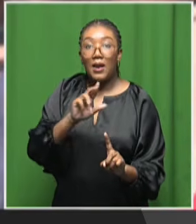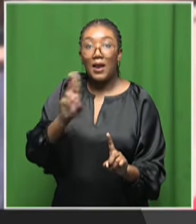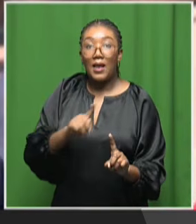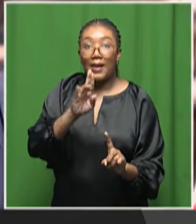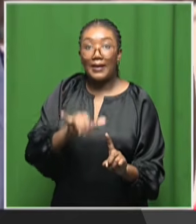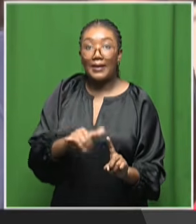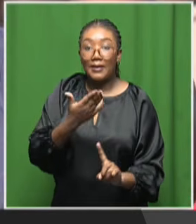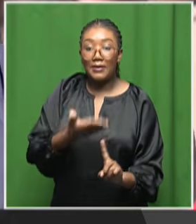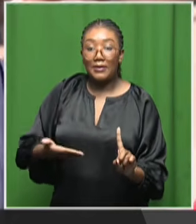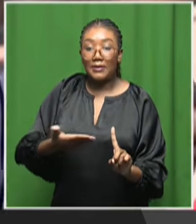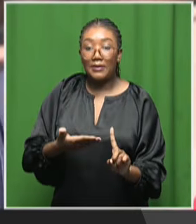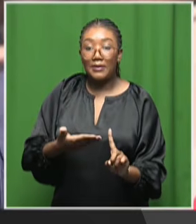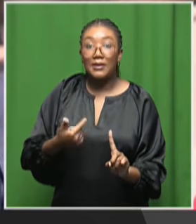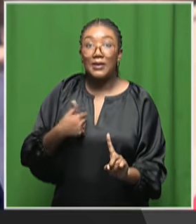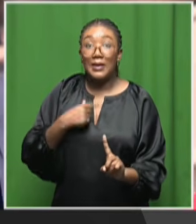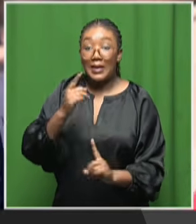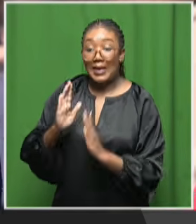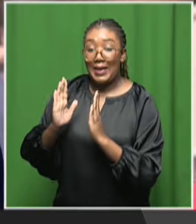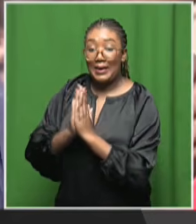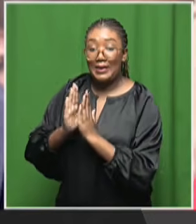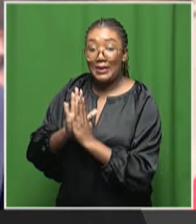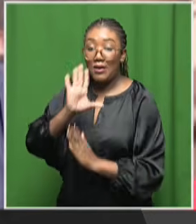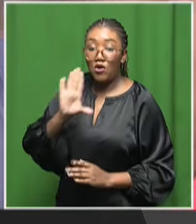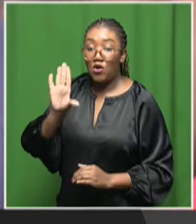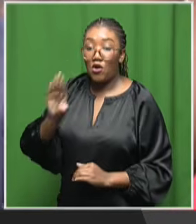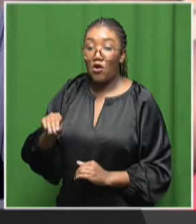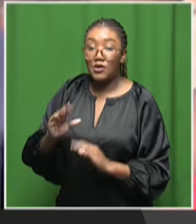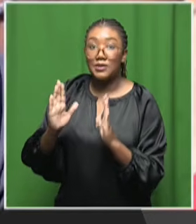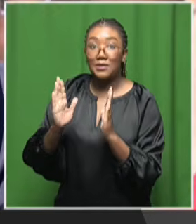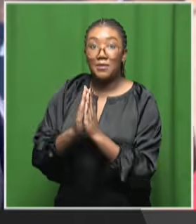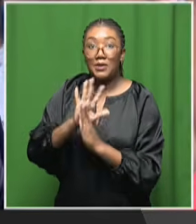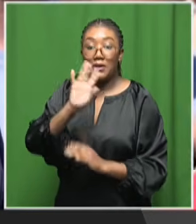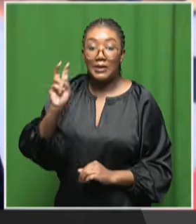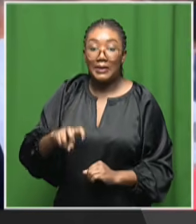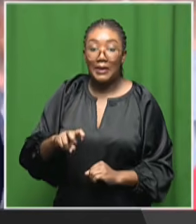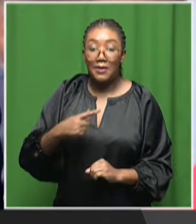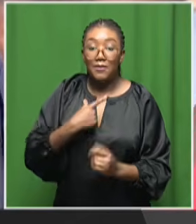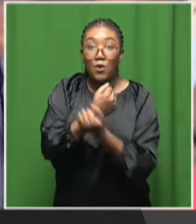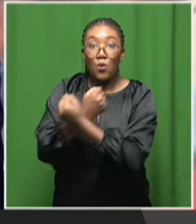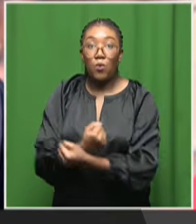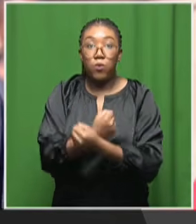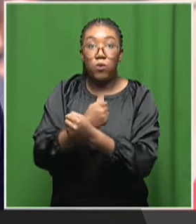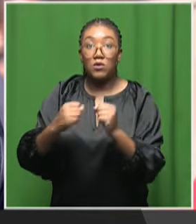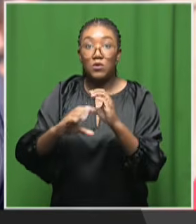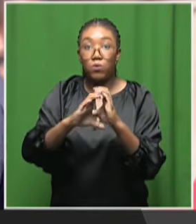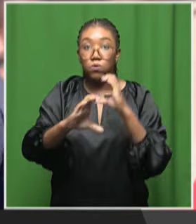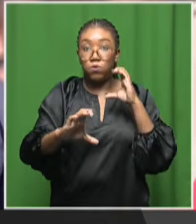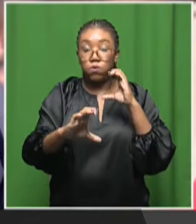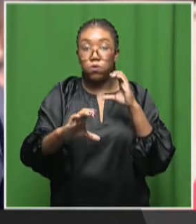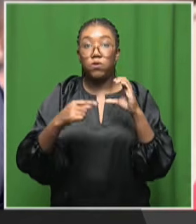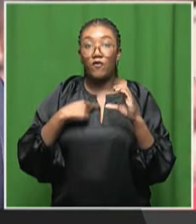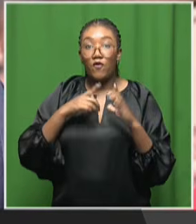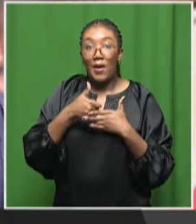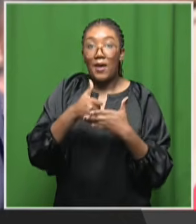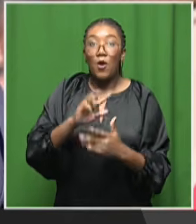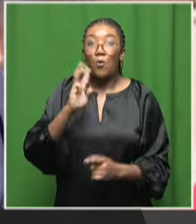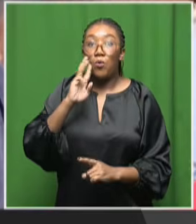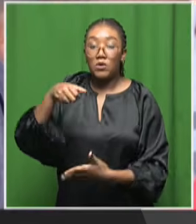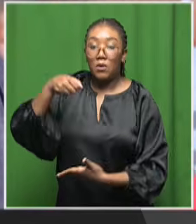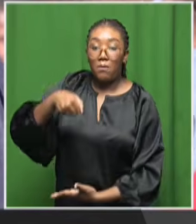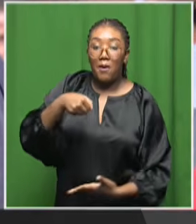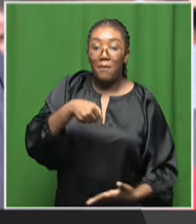of informal settlement, that I requested him to personally come and deliver a water tanker here to them specifically yesterday.